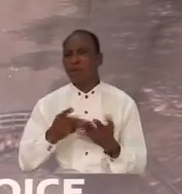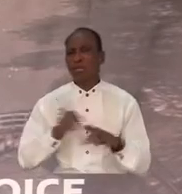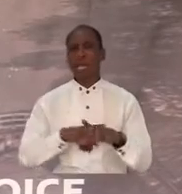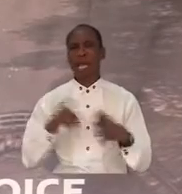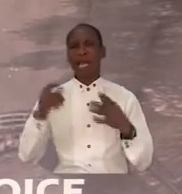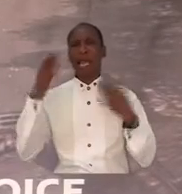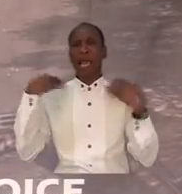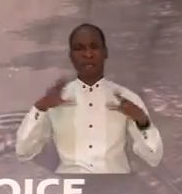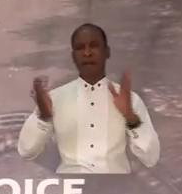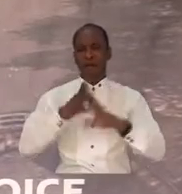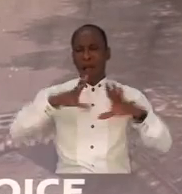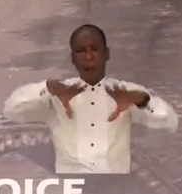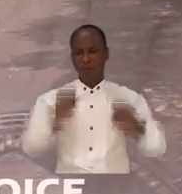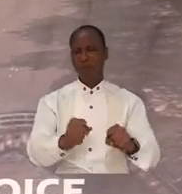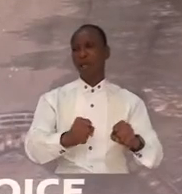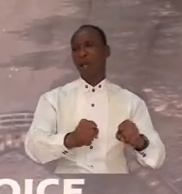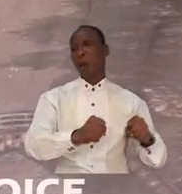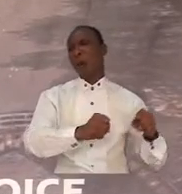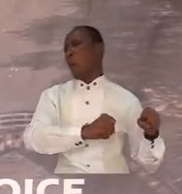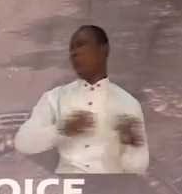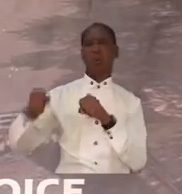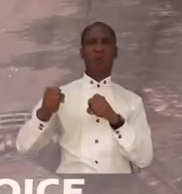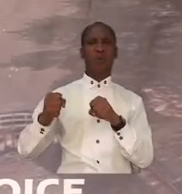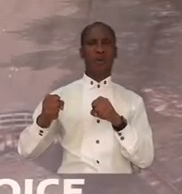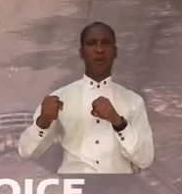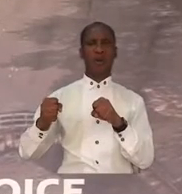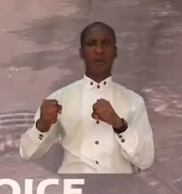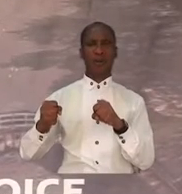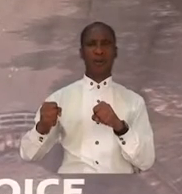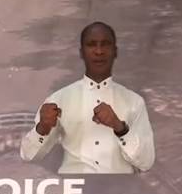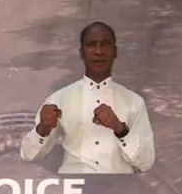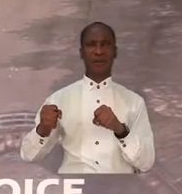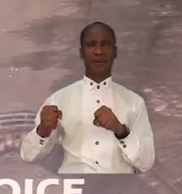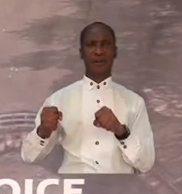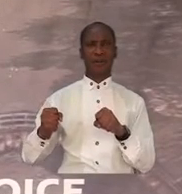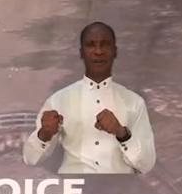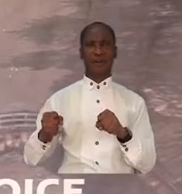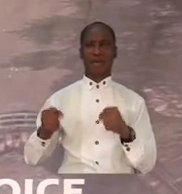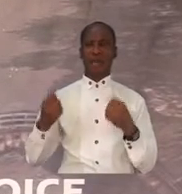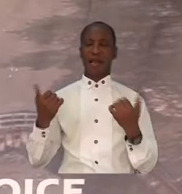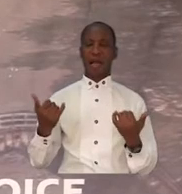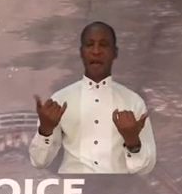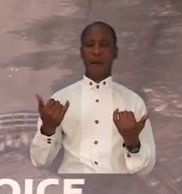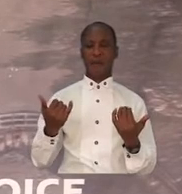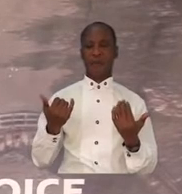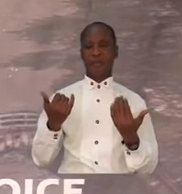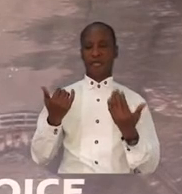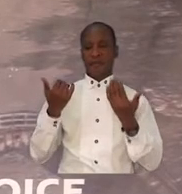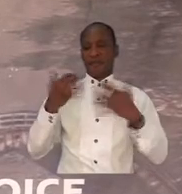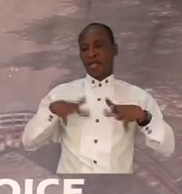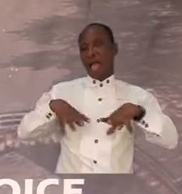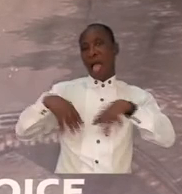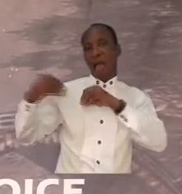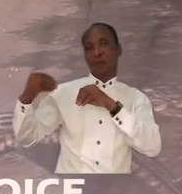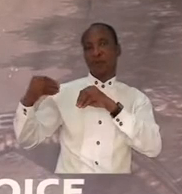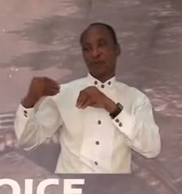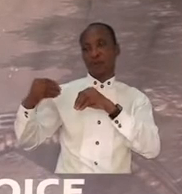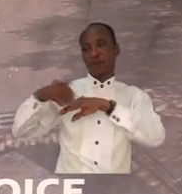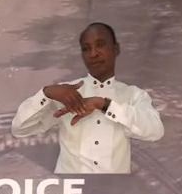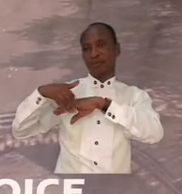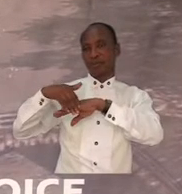17. He said, So it came to pass, when they had brought them outside, that he